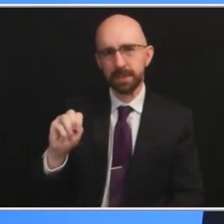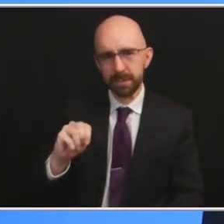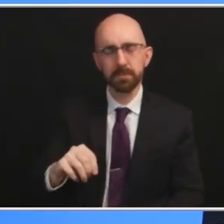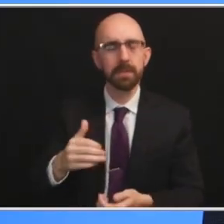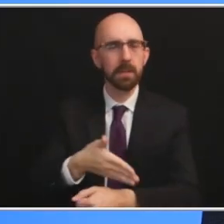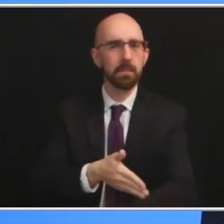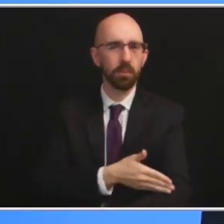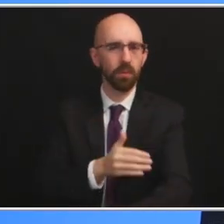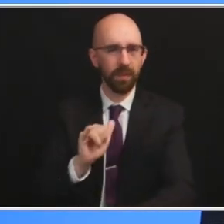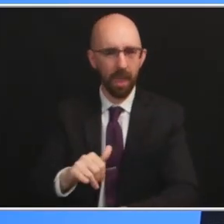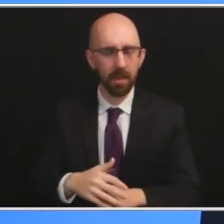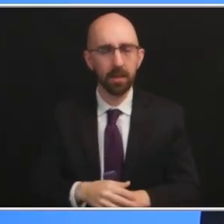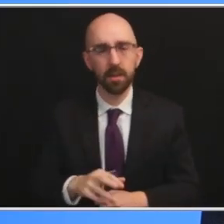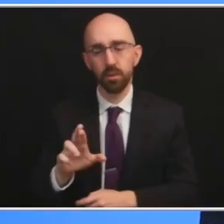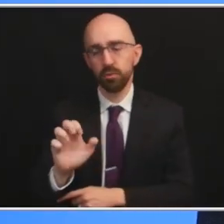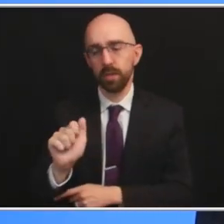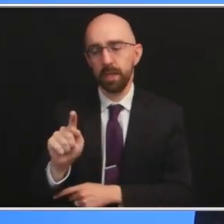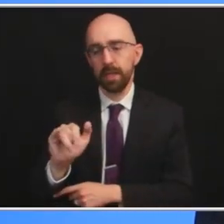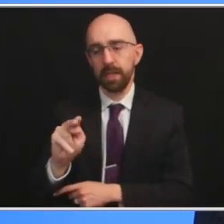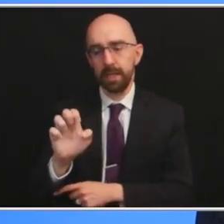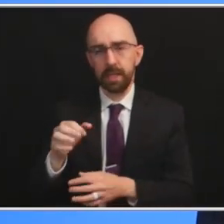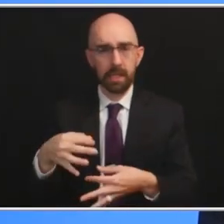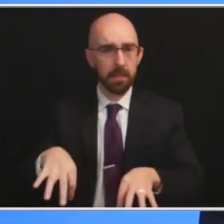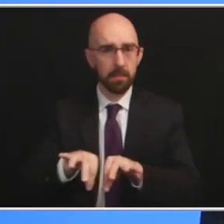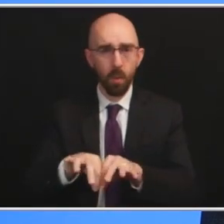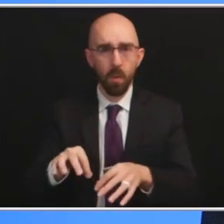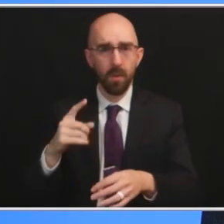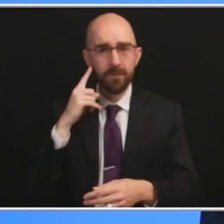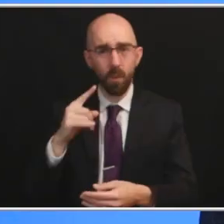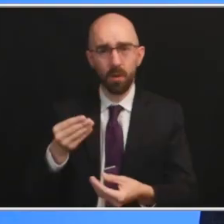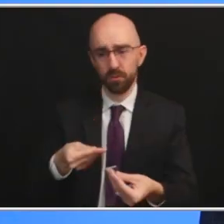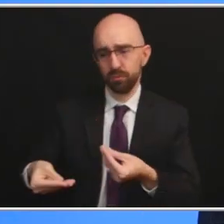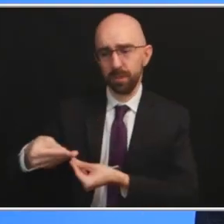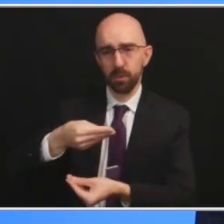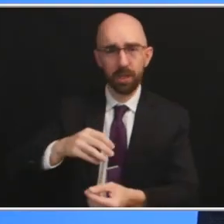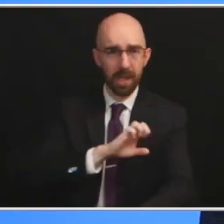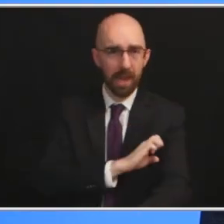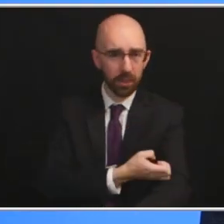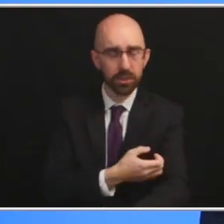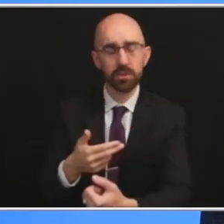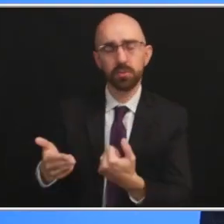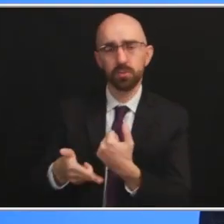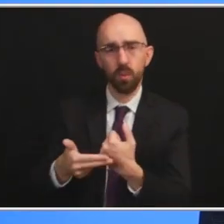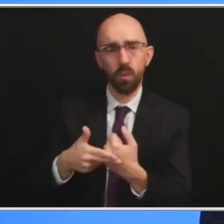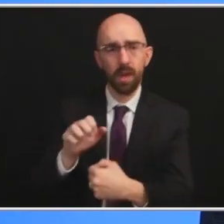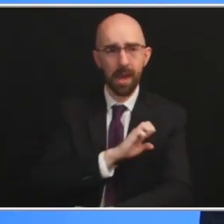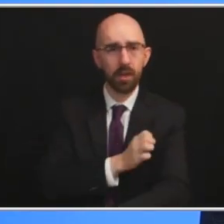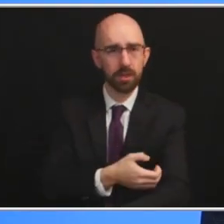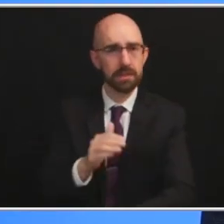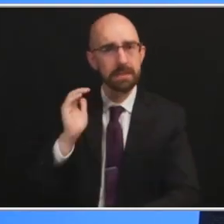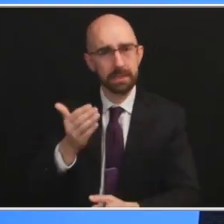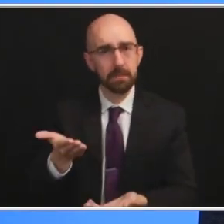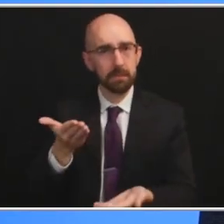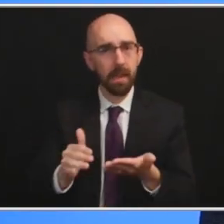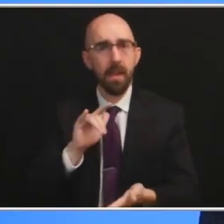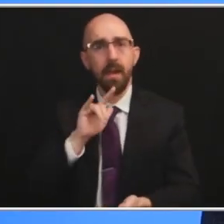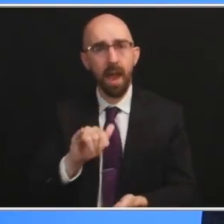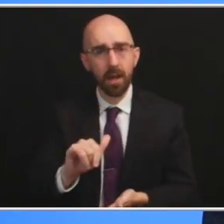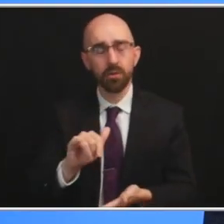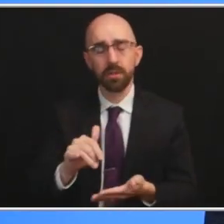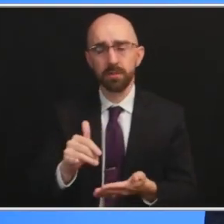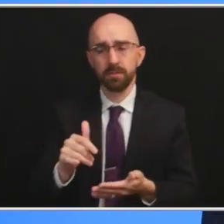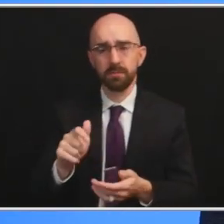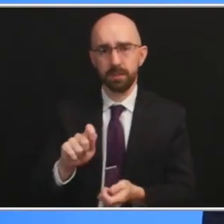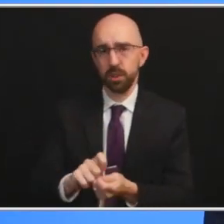creatine's a really important molecule for transporting energy and storing energy. And it seems that it might actually be changed a little